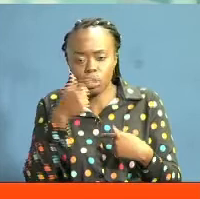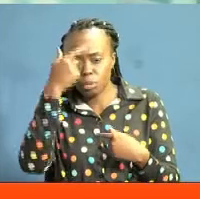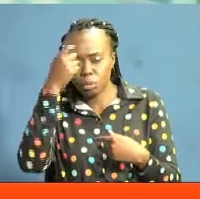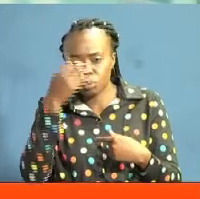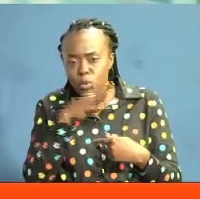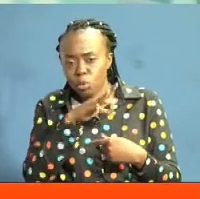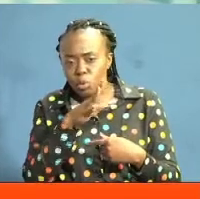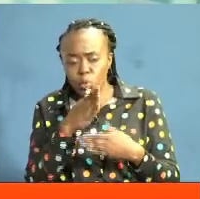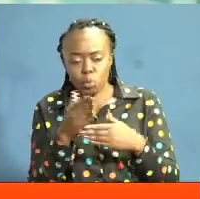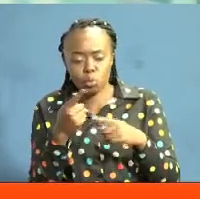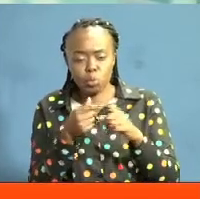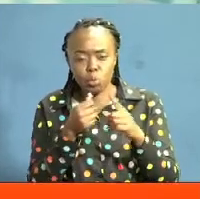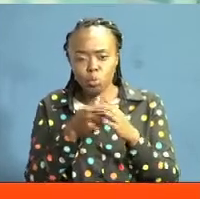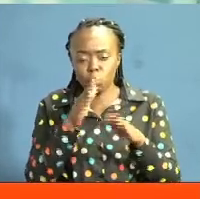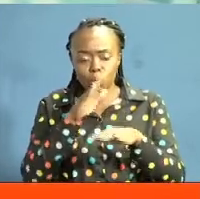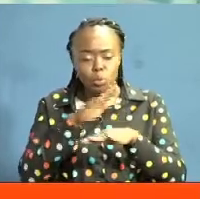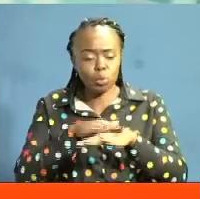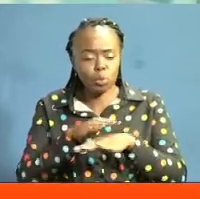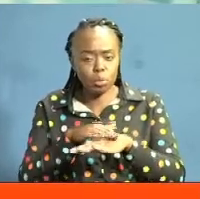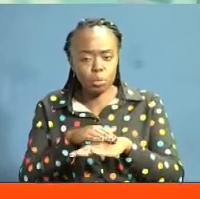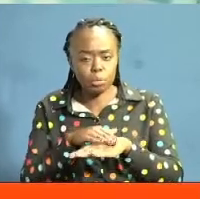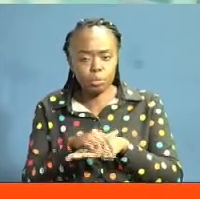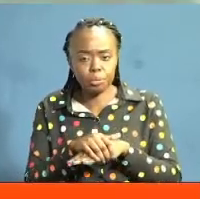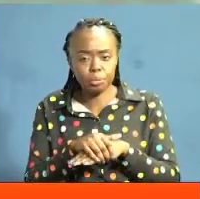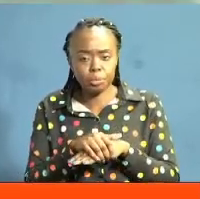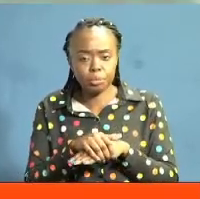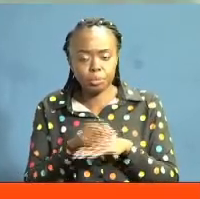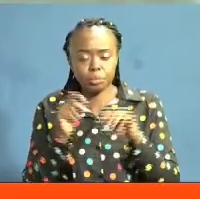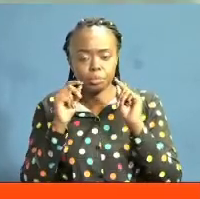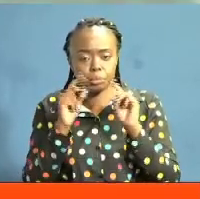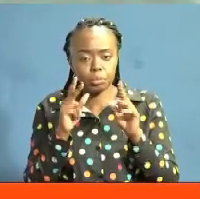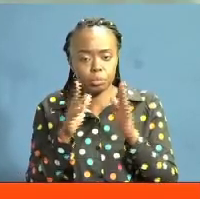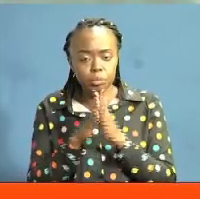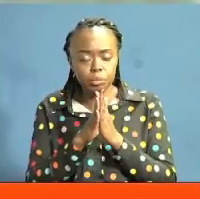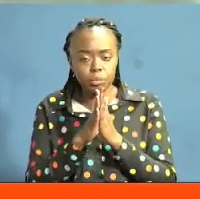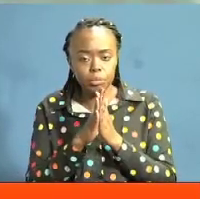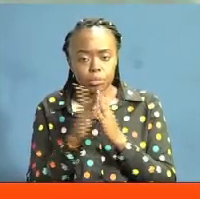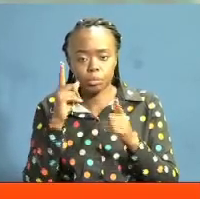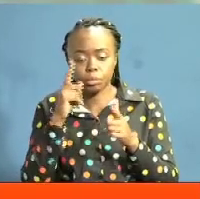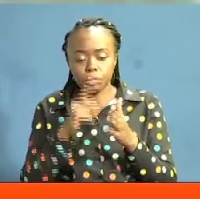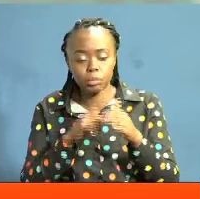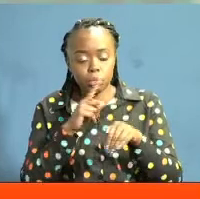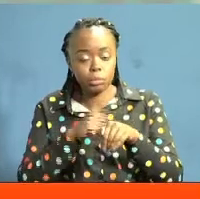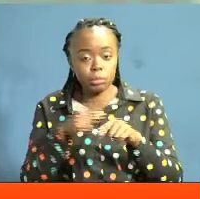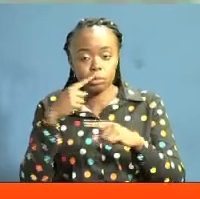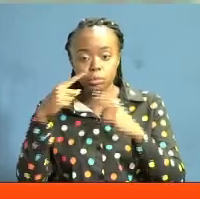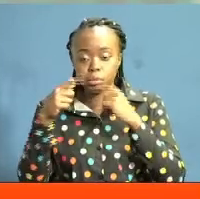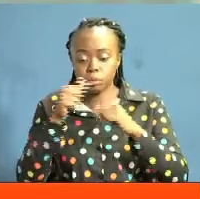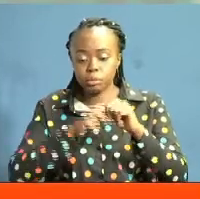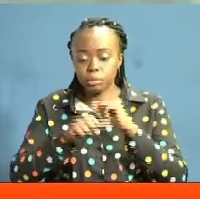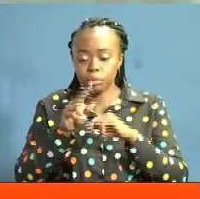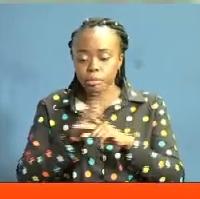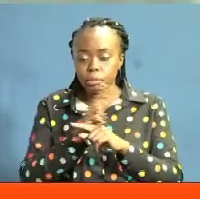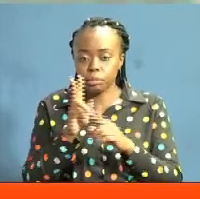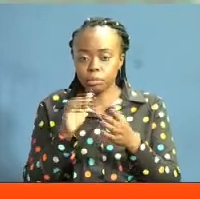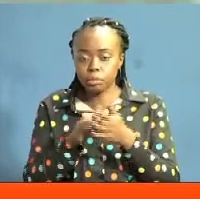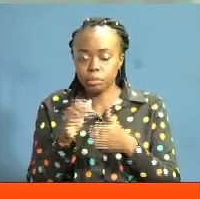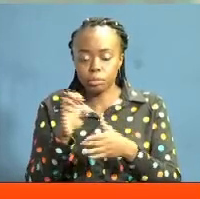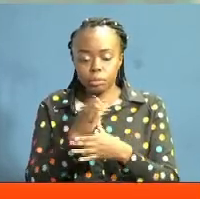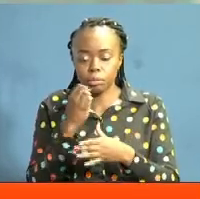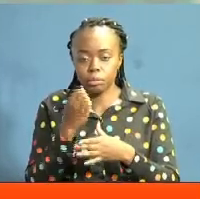because you are wired for greatness. Okay. Now, when we talk about that, when we look into